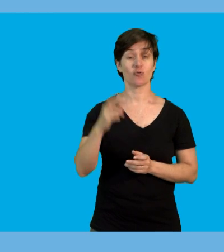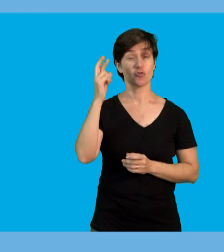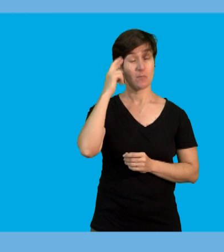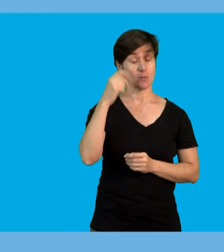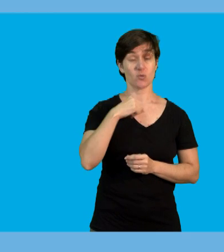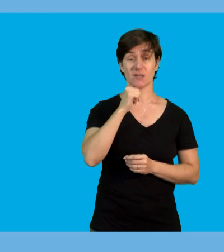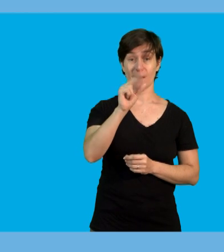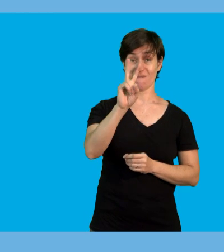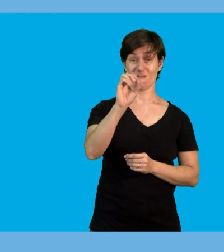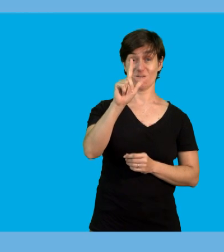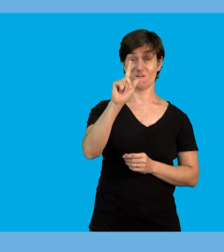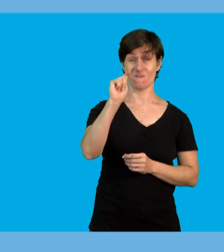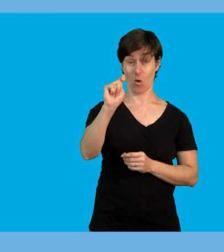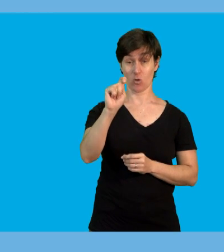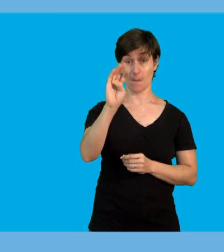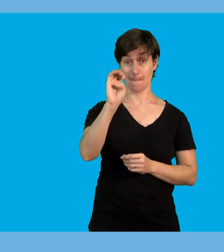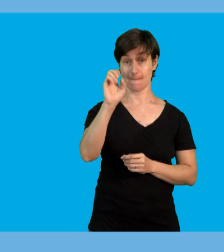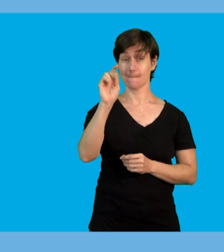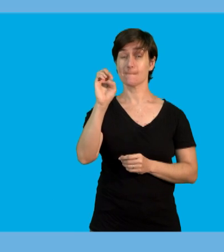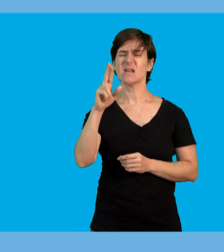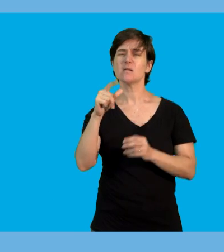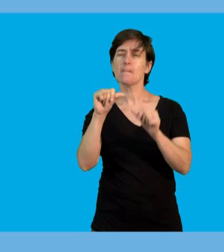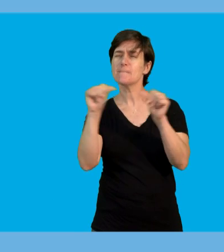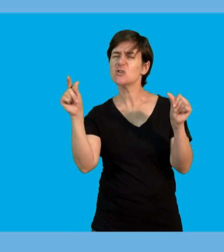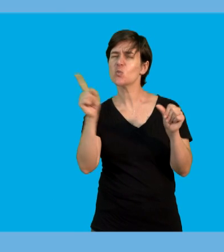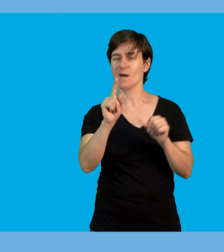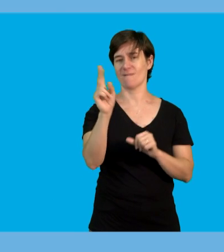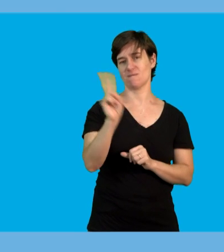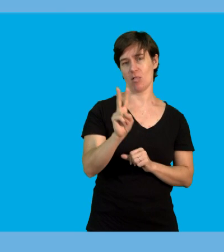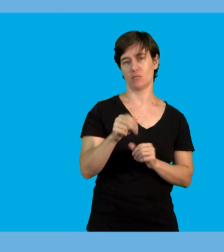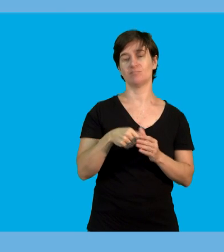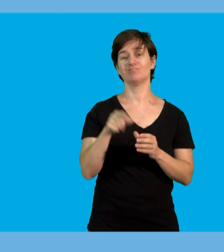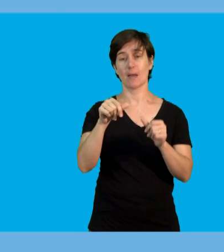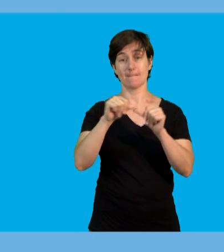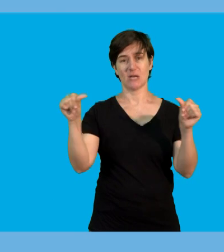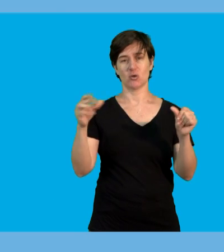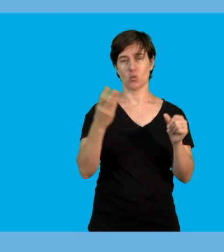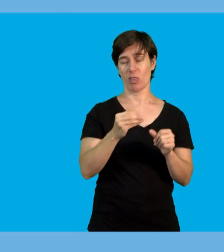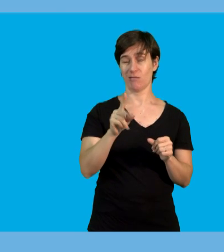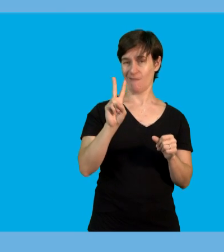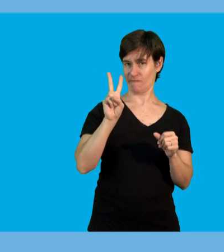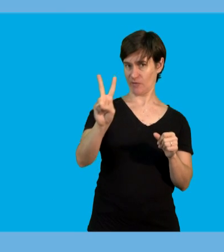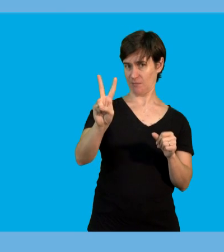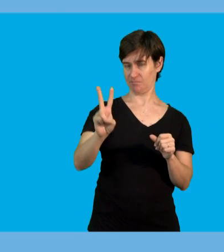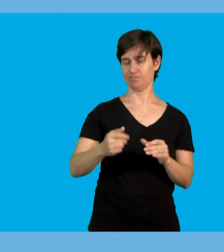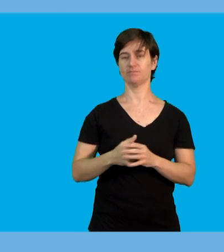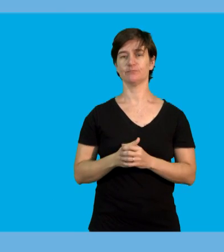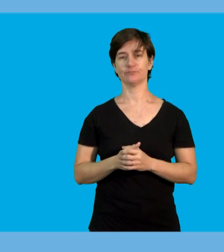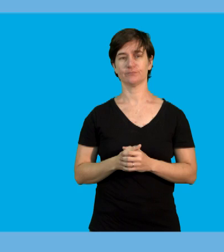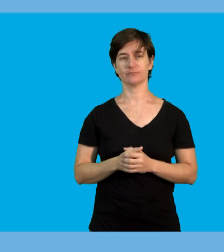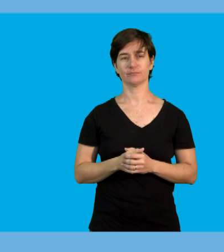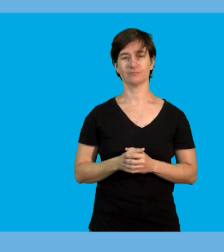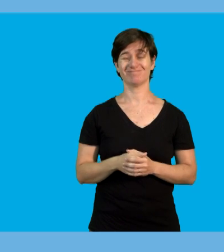the voltmeter is going to measure the voltage, which is measured in volts with the symbol